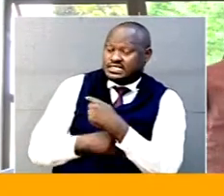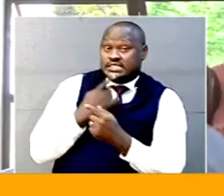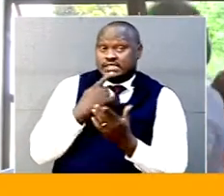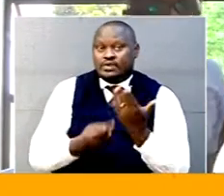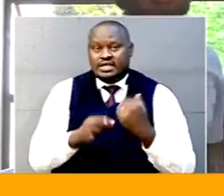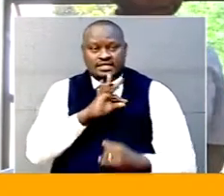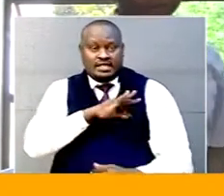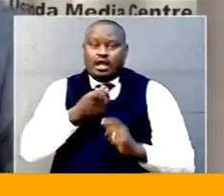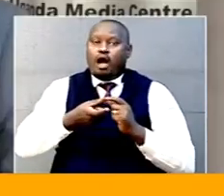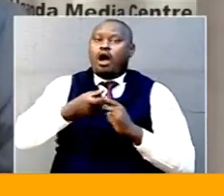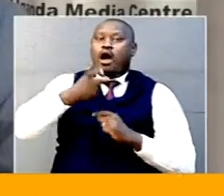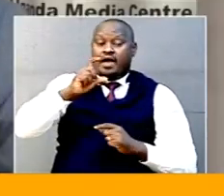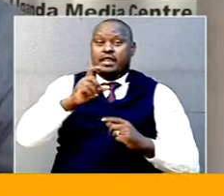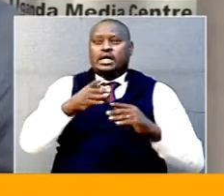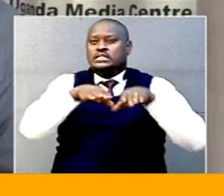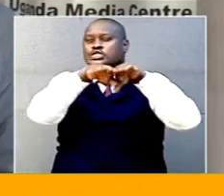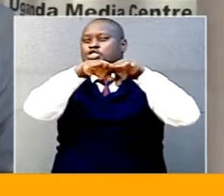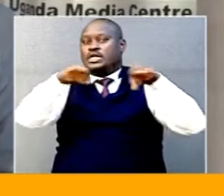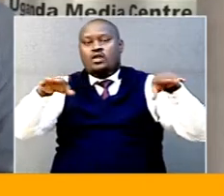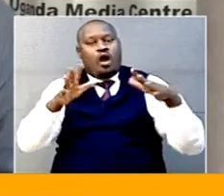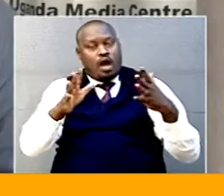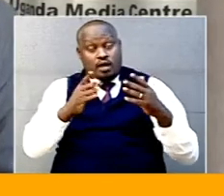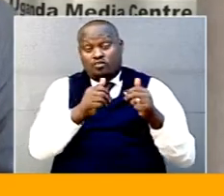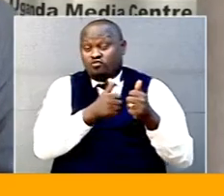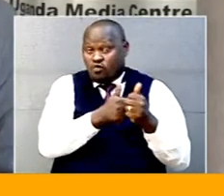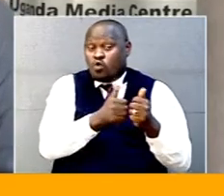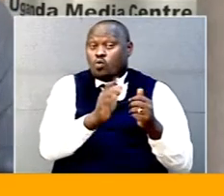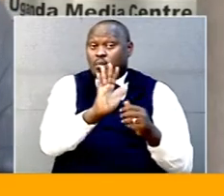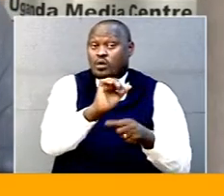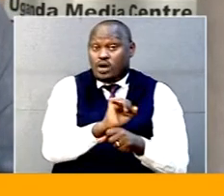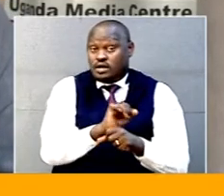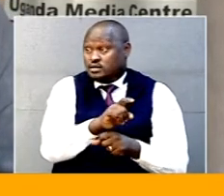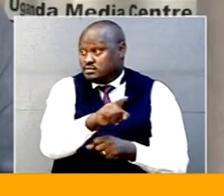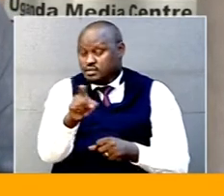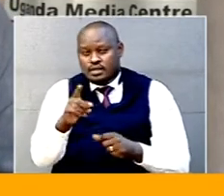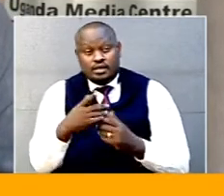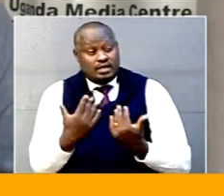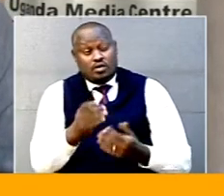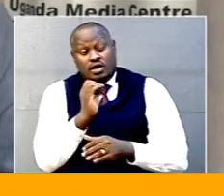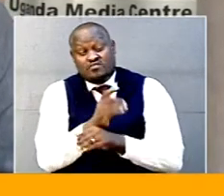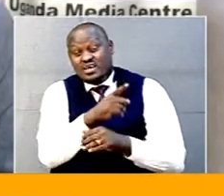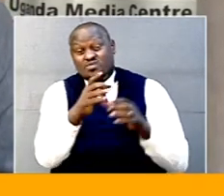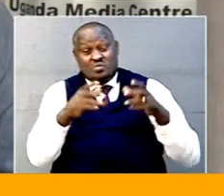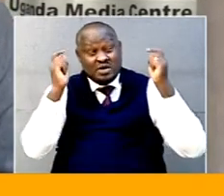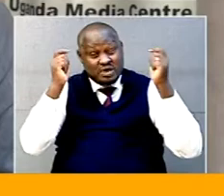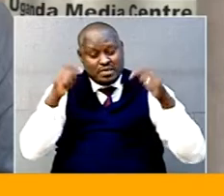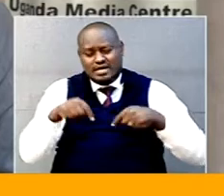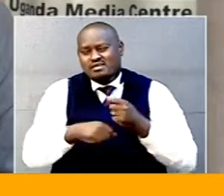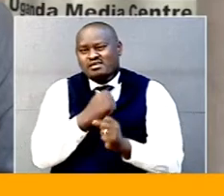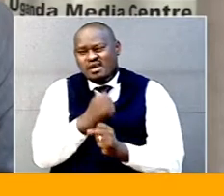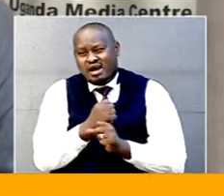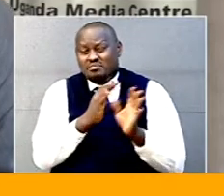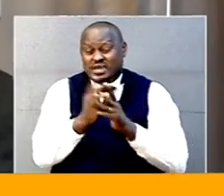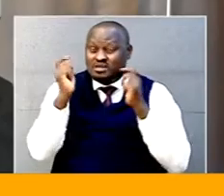increments vary according to professions and seniority. He, however, says those planning industrial actions over low salaries this year should rethink